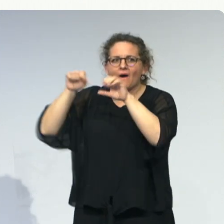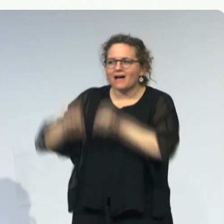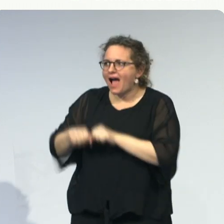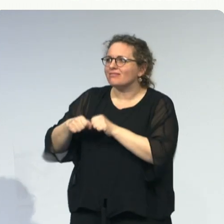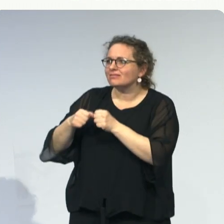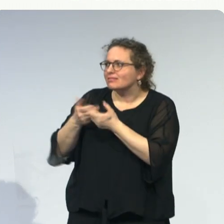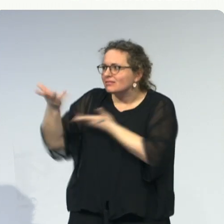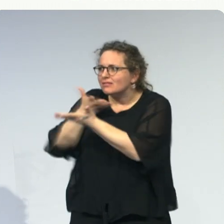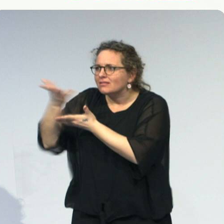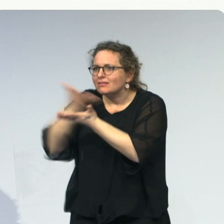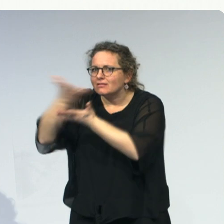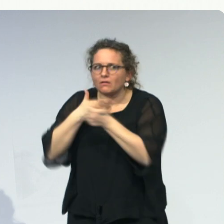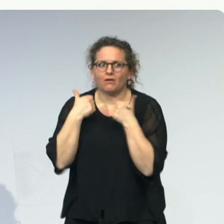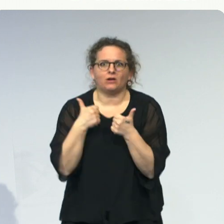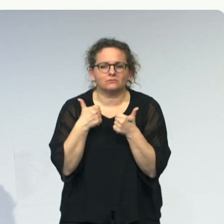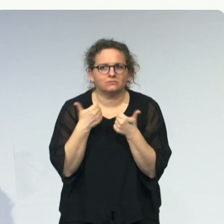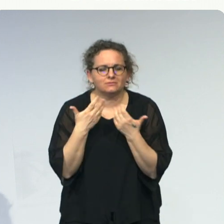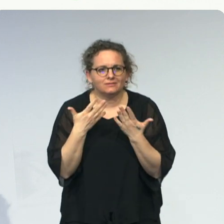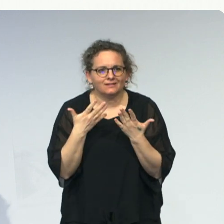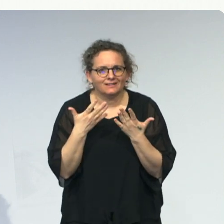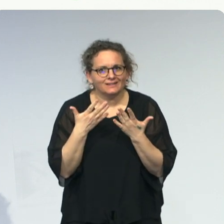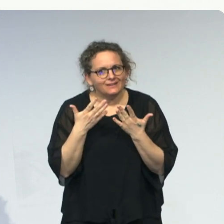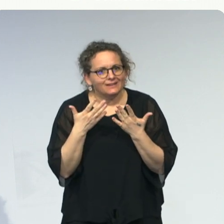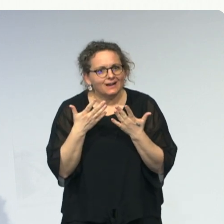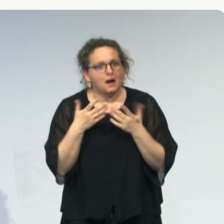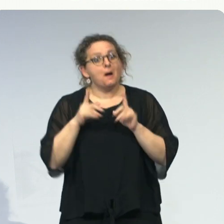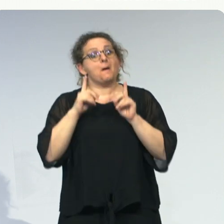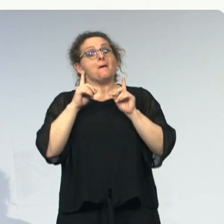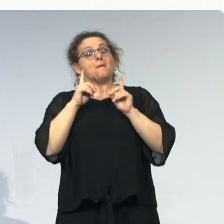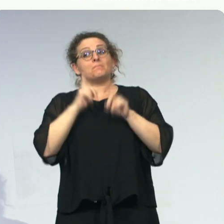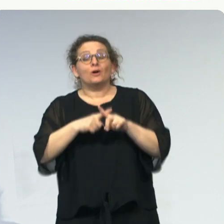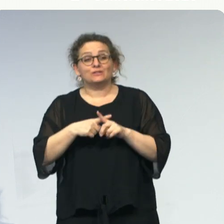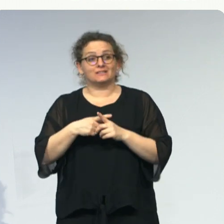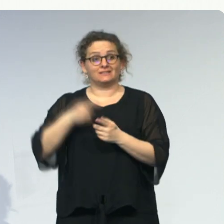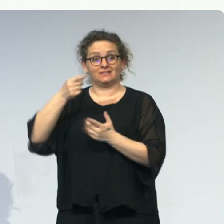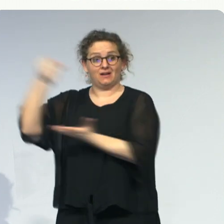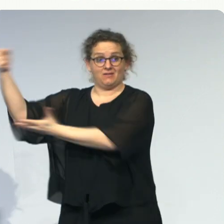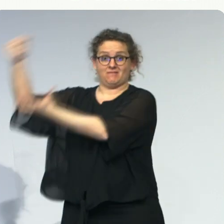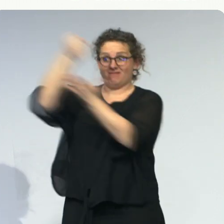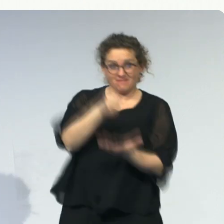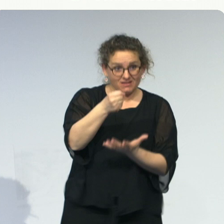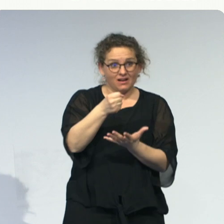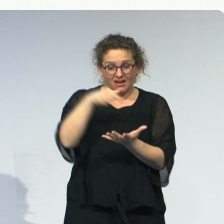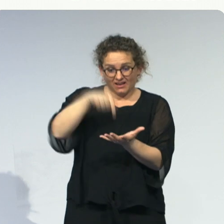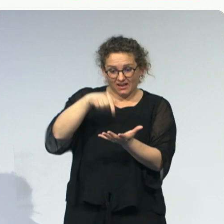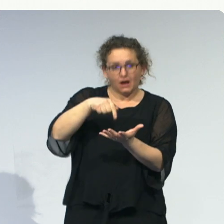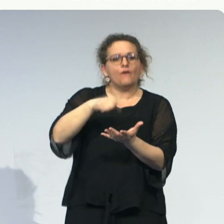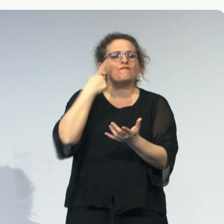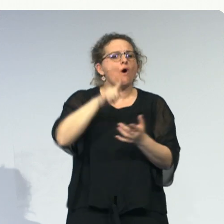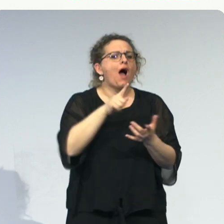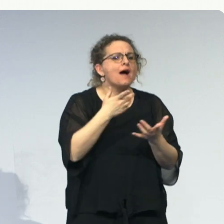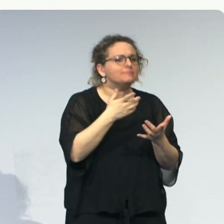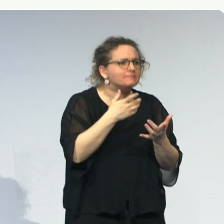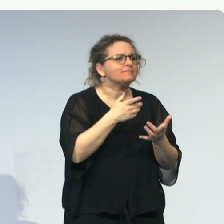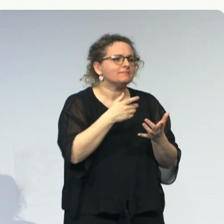On funding, I believe that the developed world, with its sophisticated systems, can do a lot more in providing financial